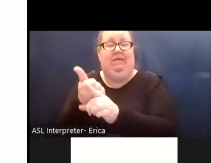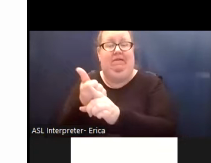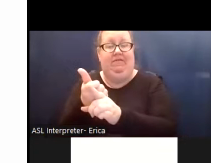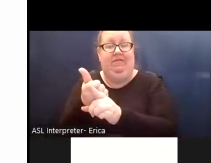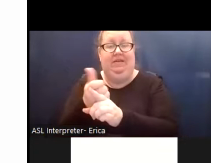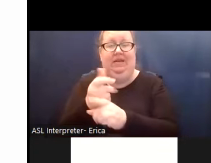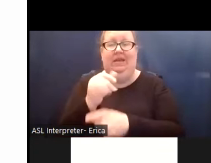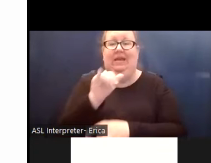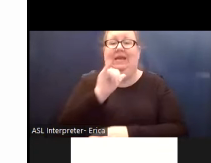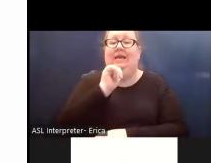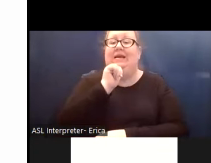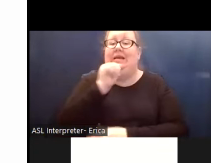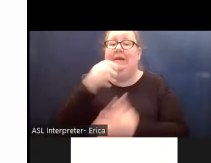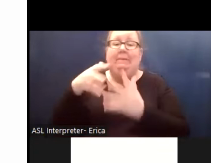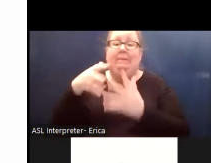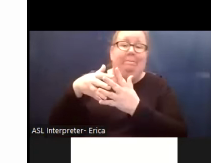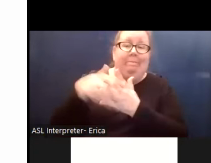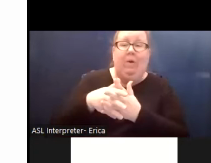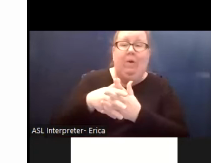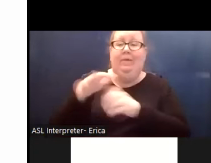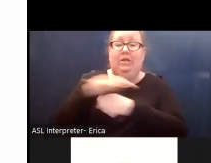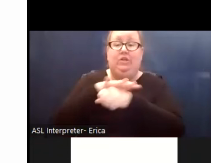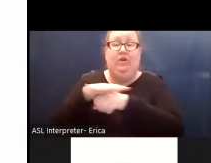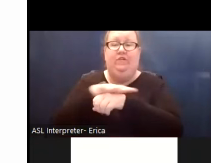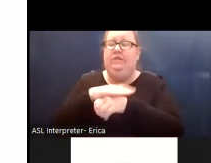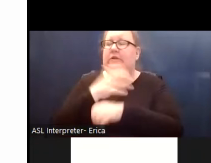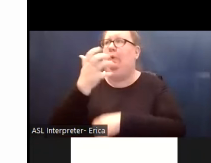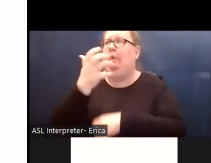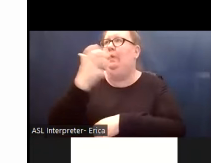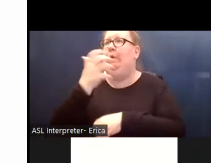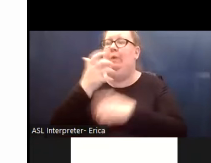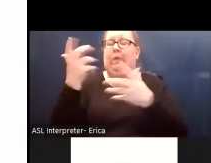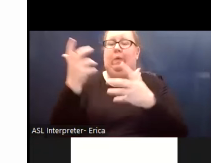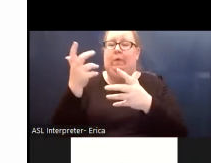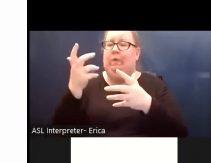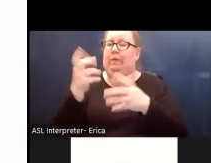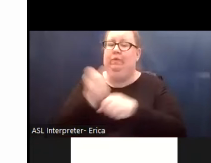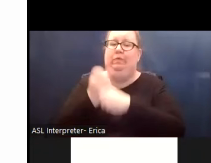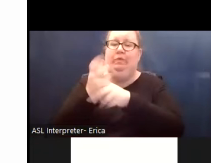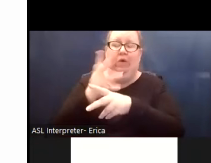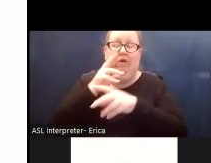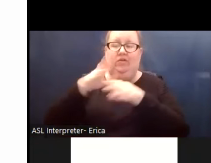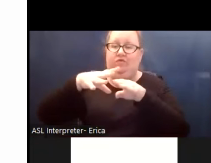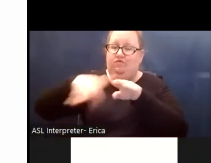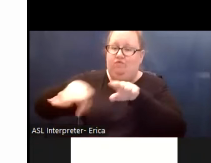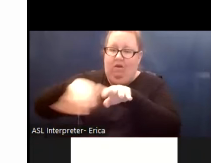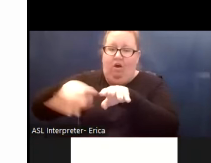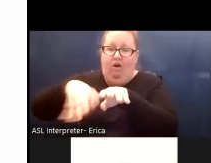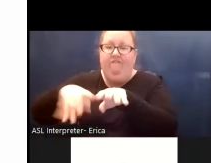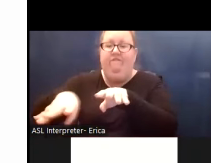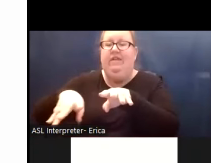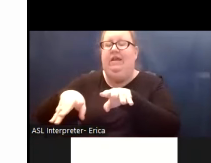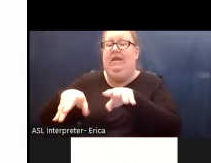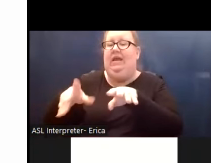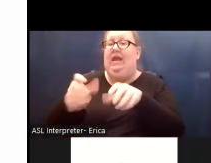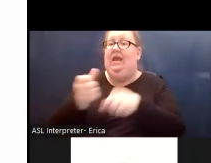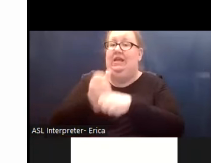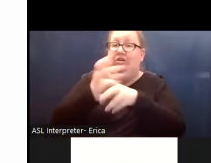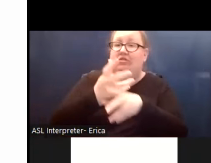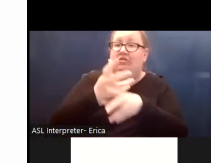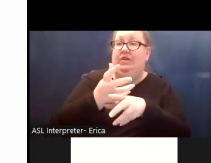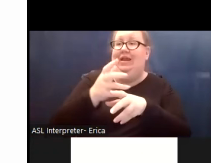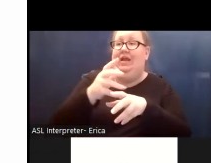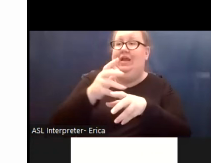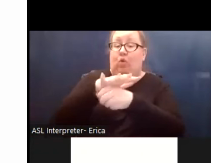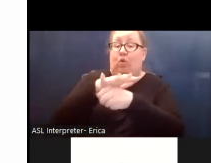Impermeable surfaces are a huge contributor to runoff and contribute to both localized flooding and